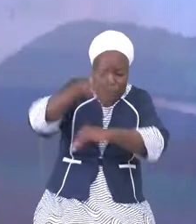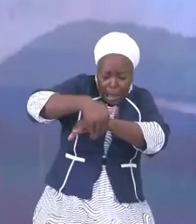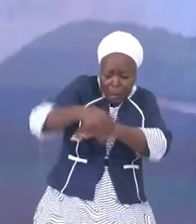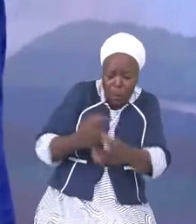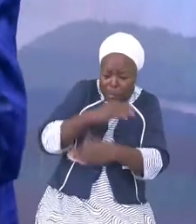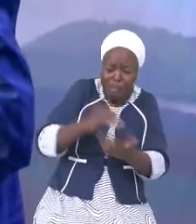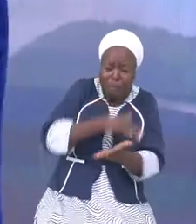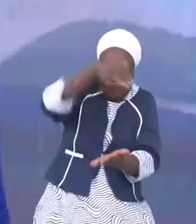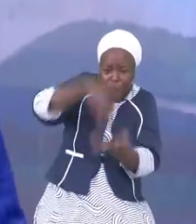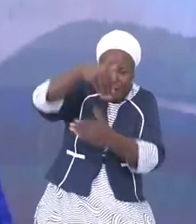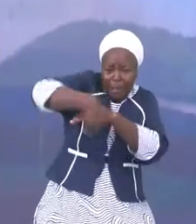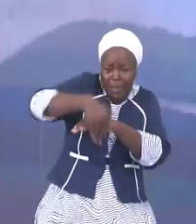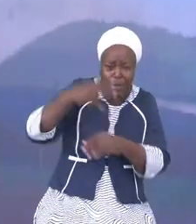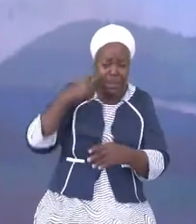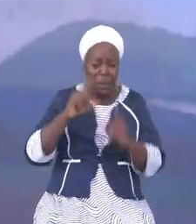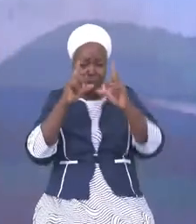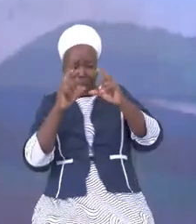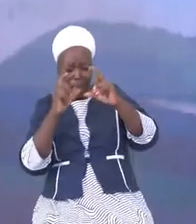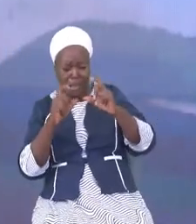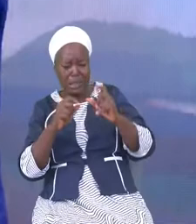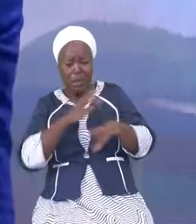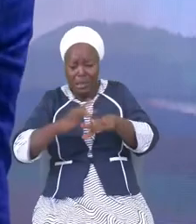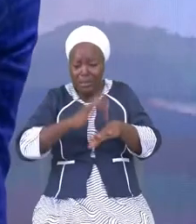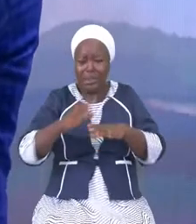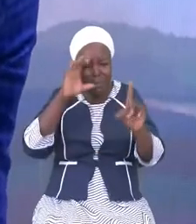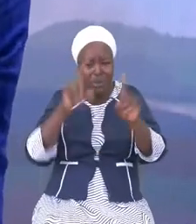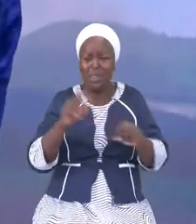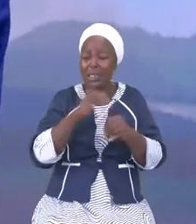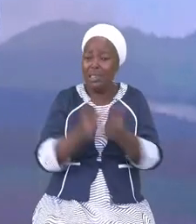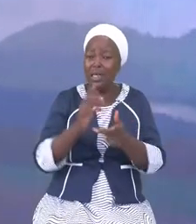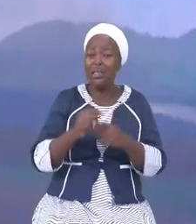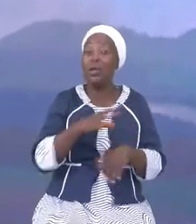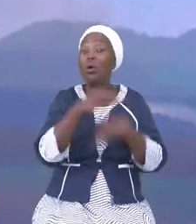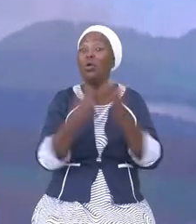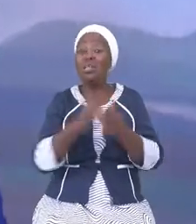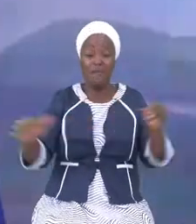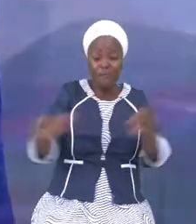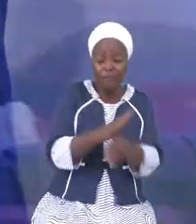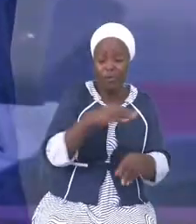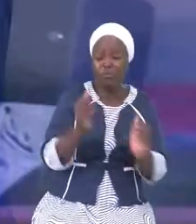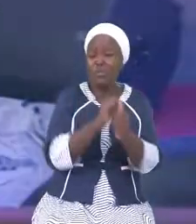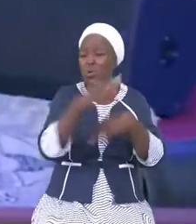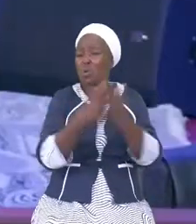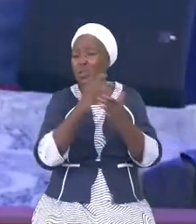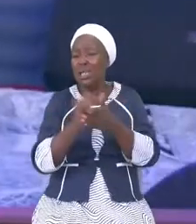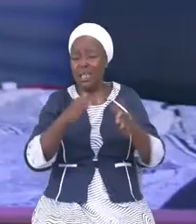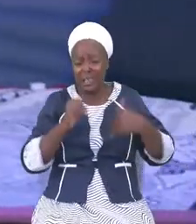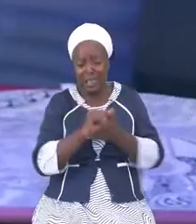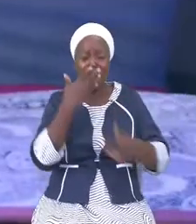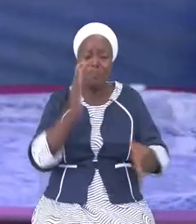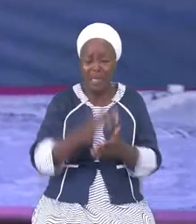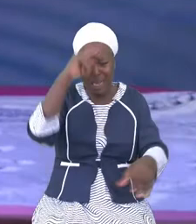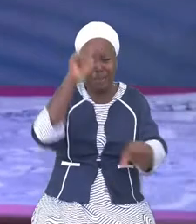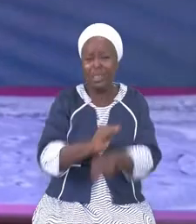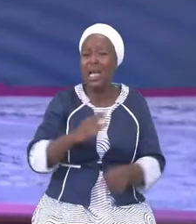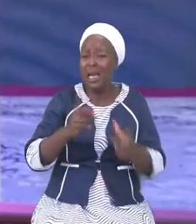watching this and watching this. Another thing comes up and they watch that. They're obsessed with that. There are other people that are obsessed with